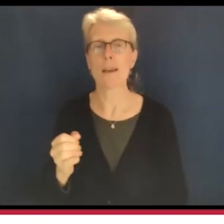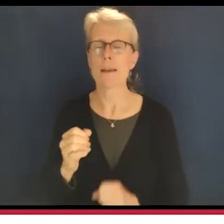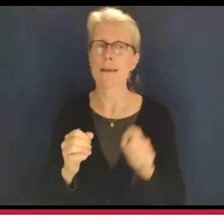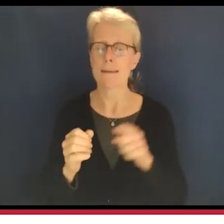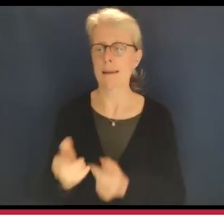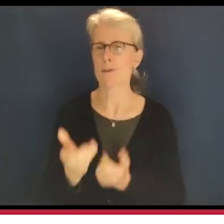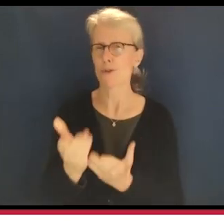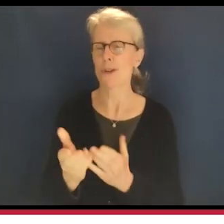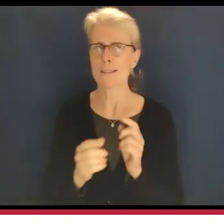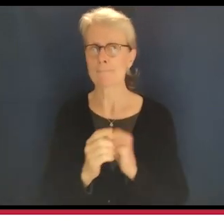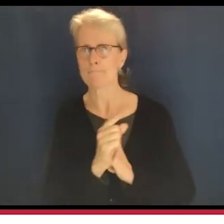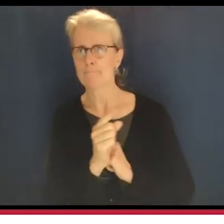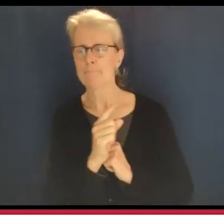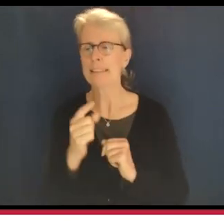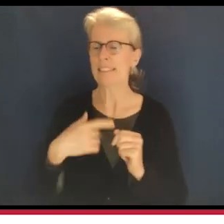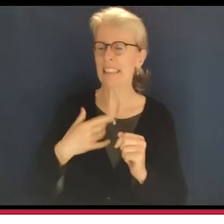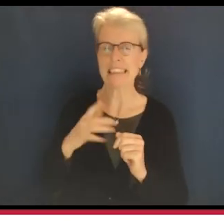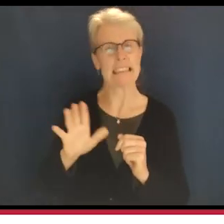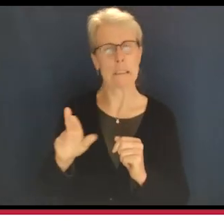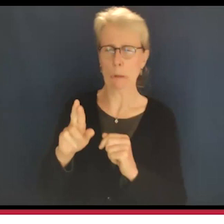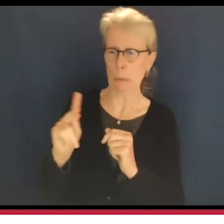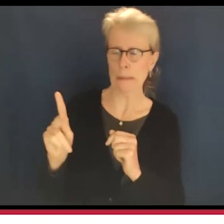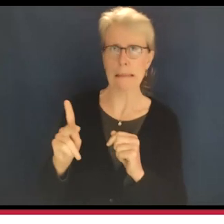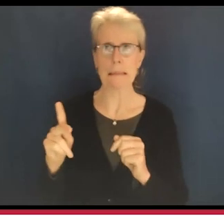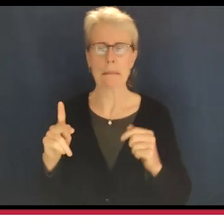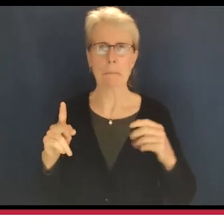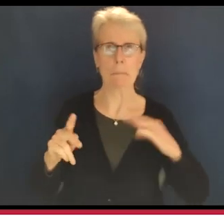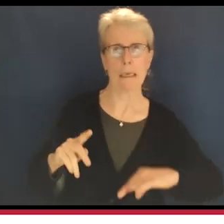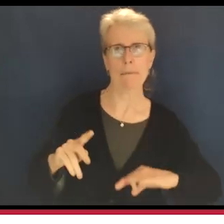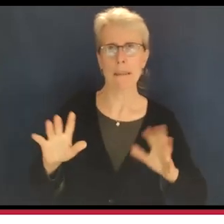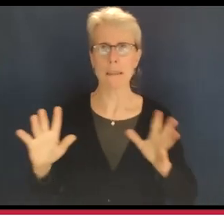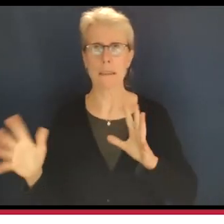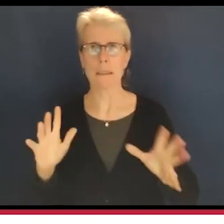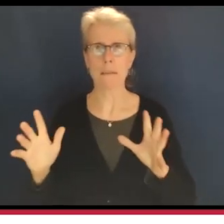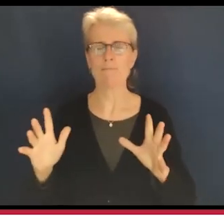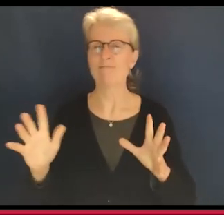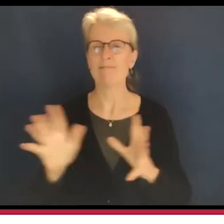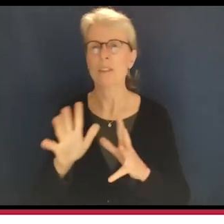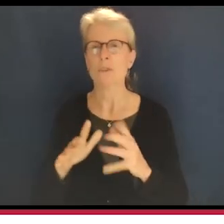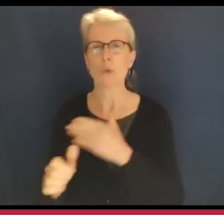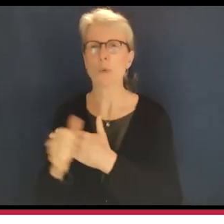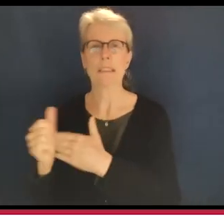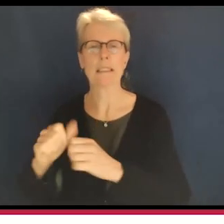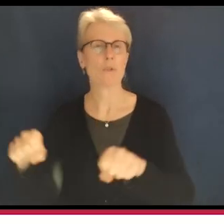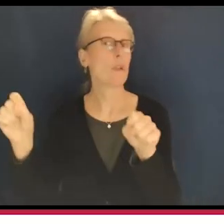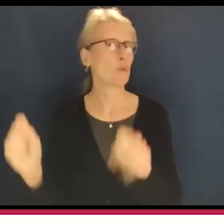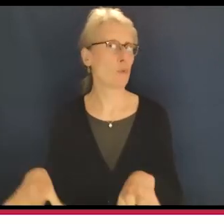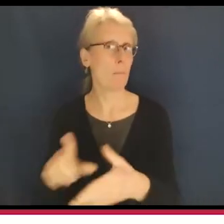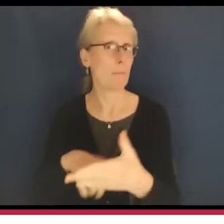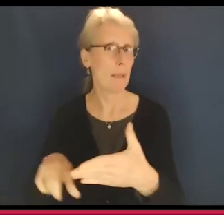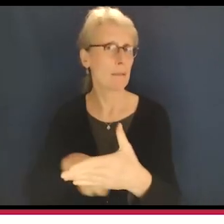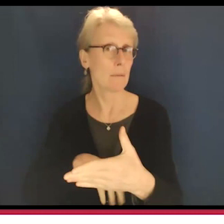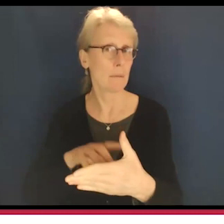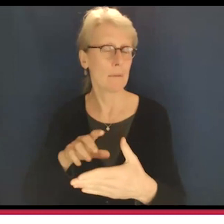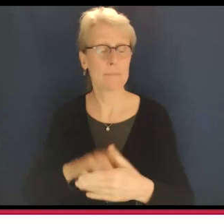a unfavorable risk-benefit profile. But in any case, that was the decision.